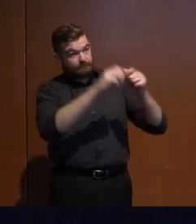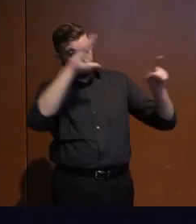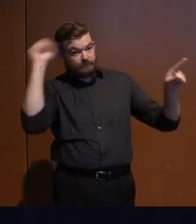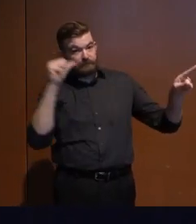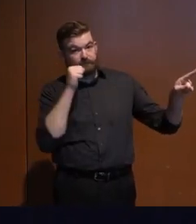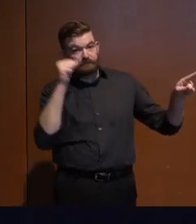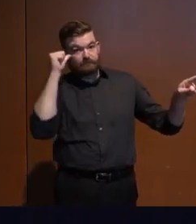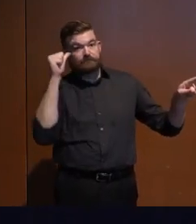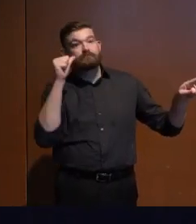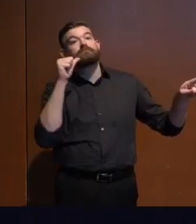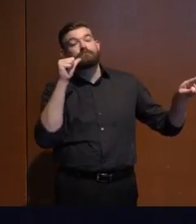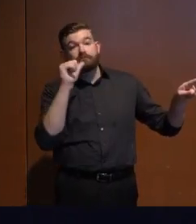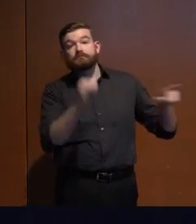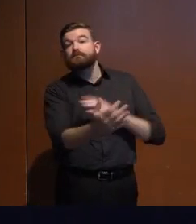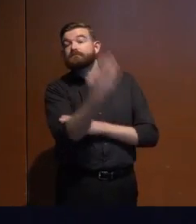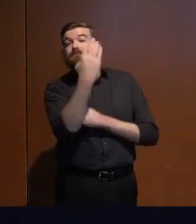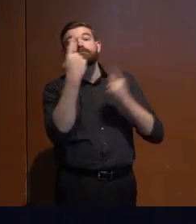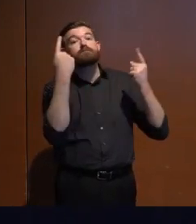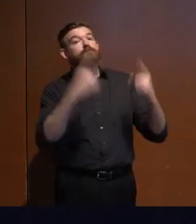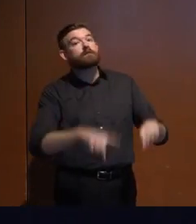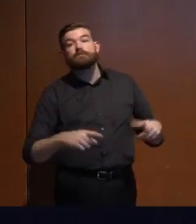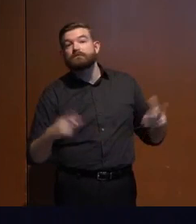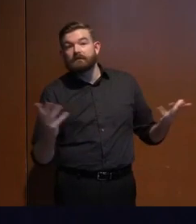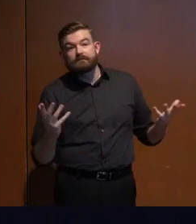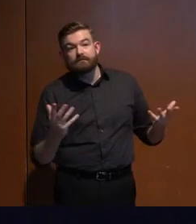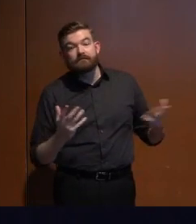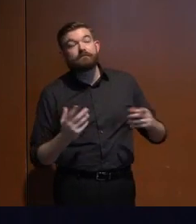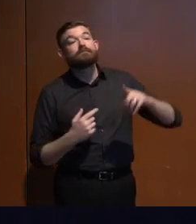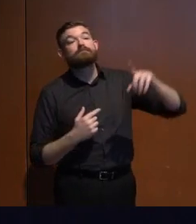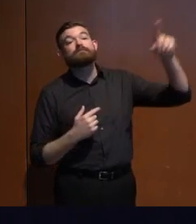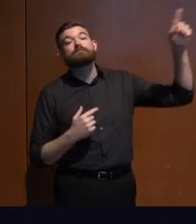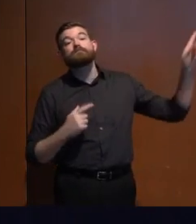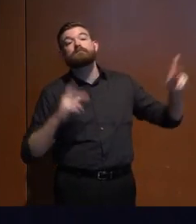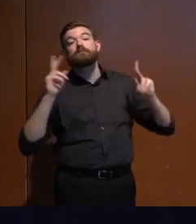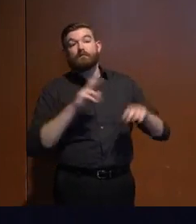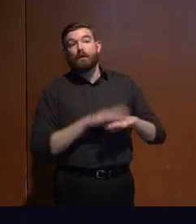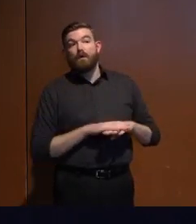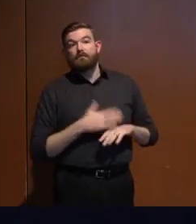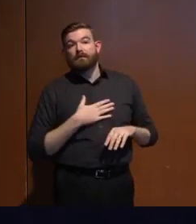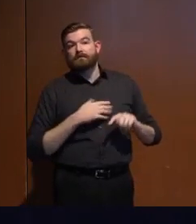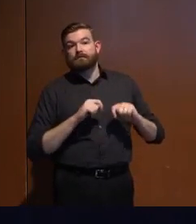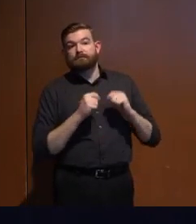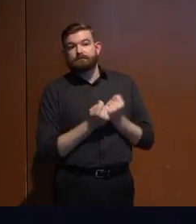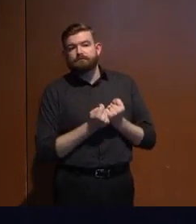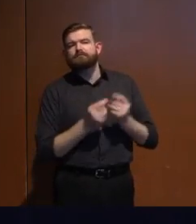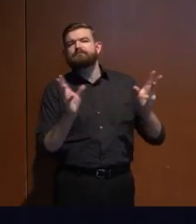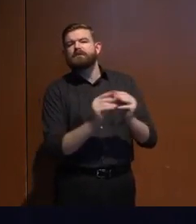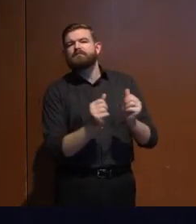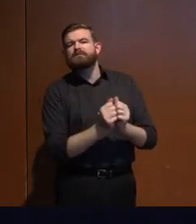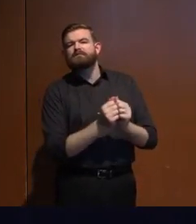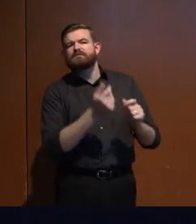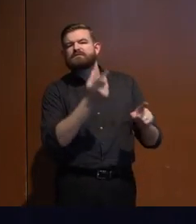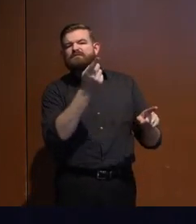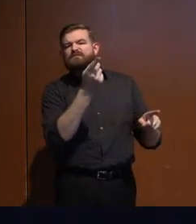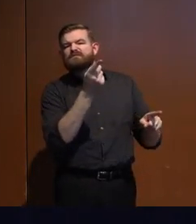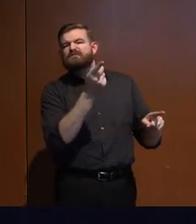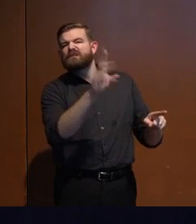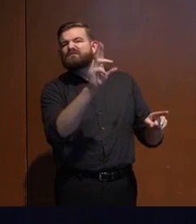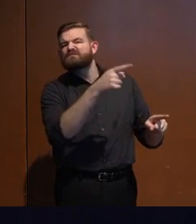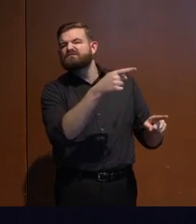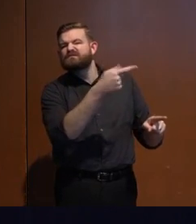morning, the folks on our team met with Dr. Eastman, who is the senior medical officer, with regards